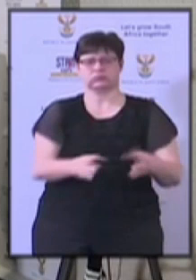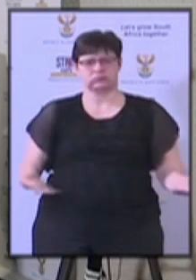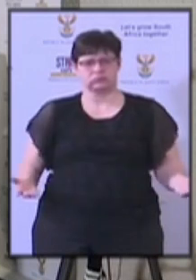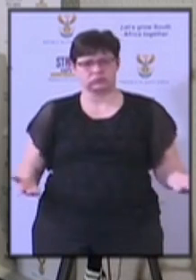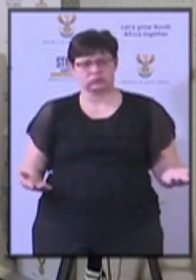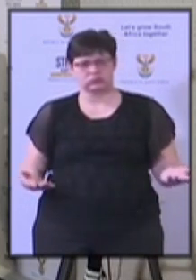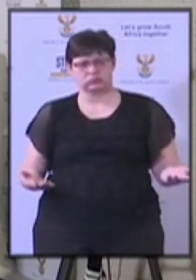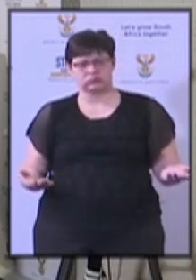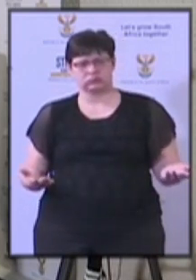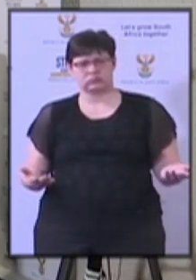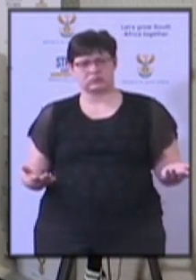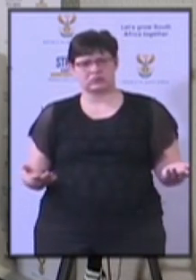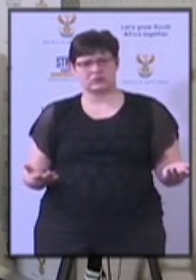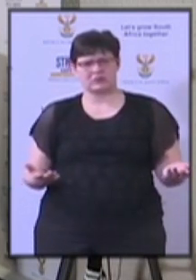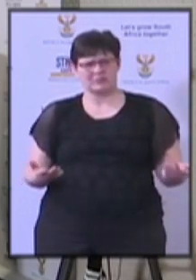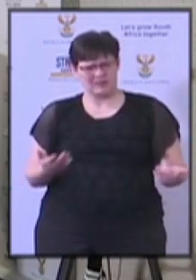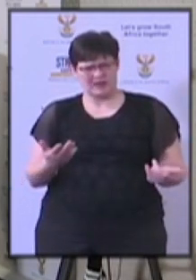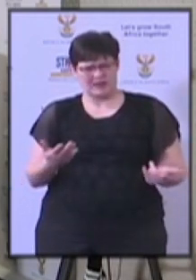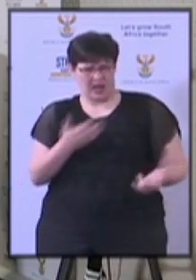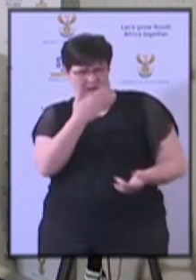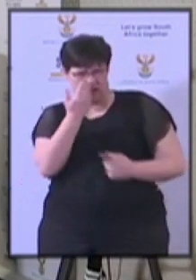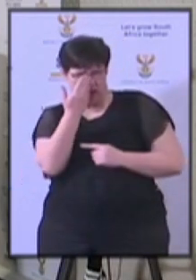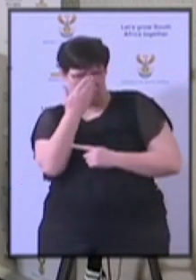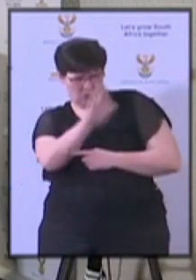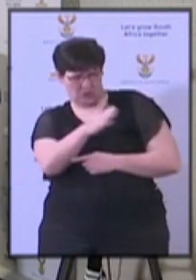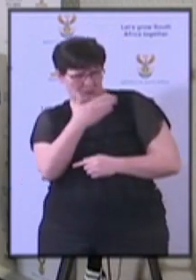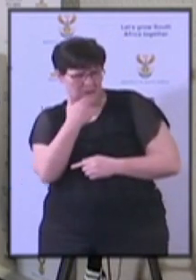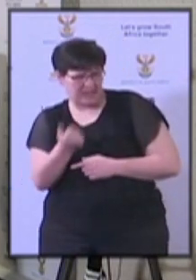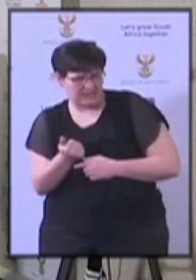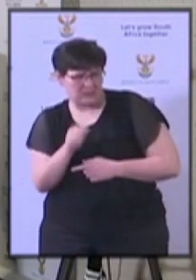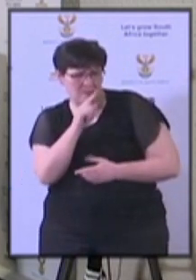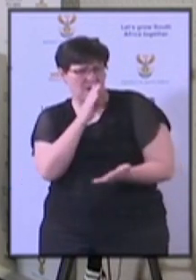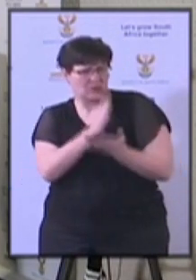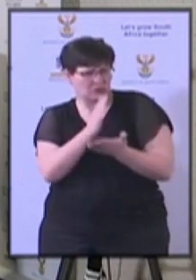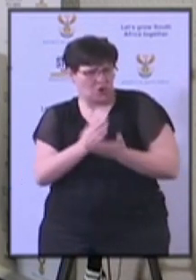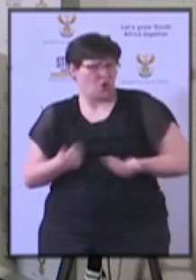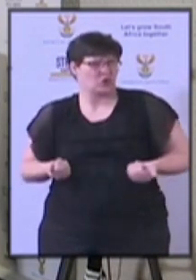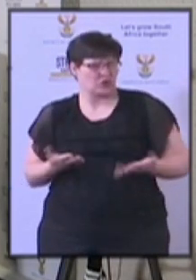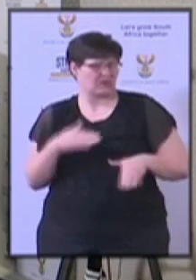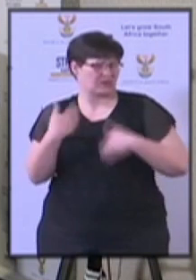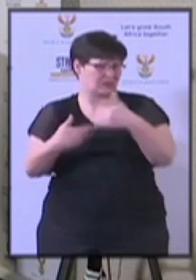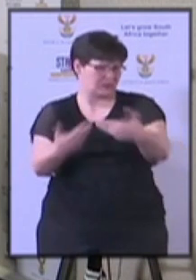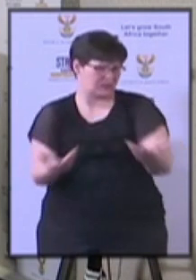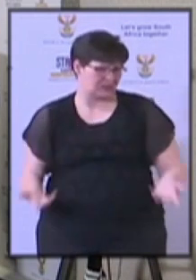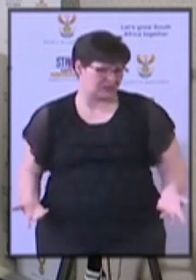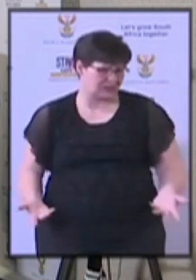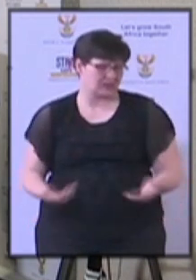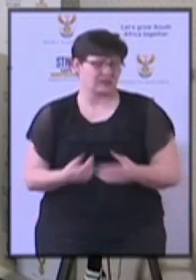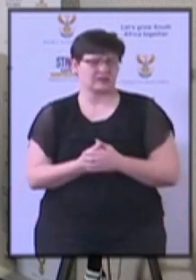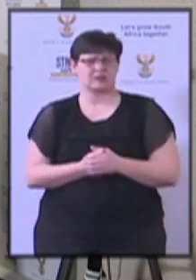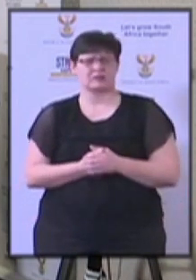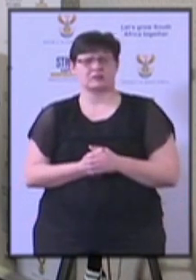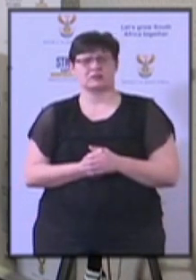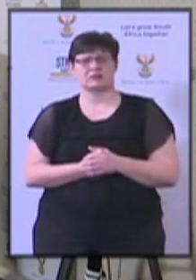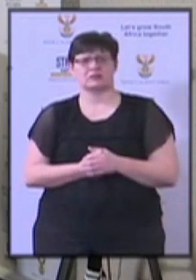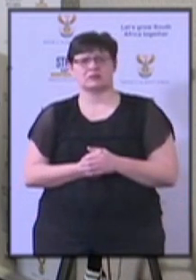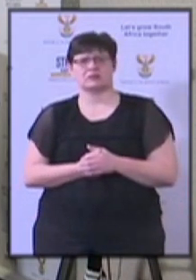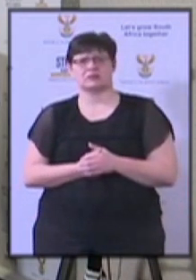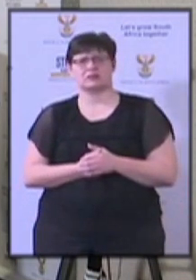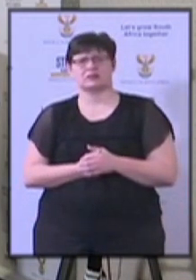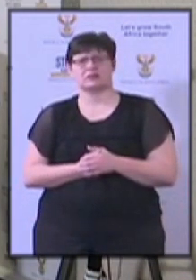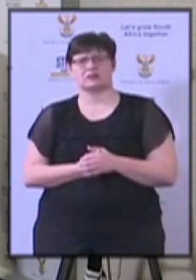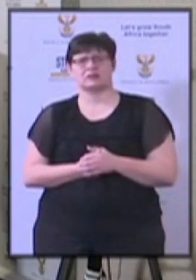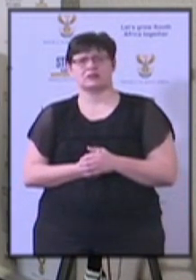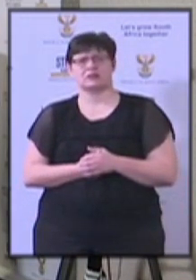And is that the best approach in terms of making sure that you offer services? And just maybe to assist